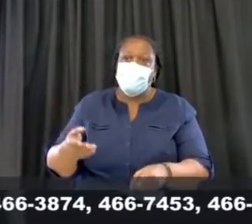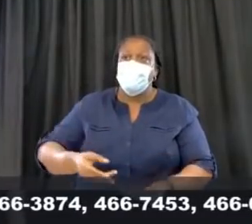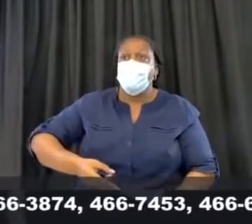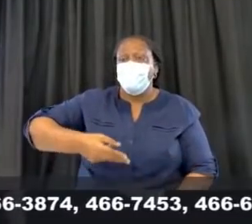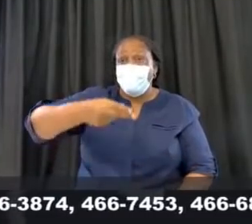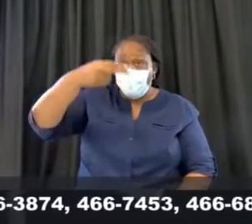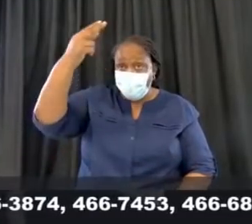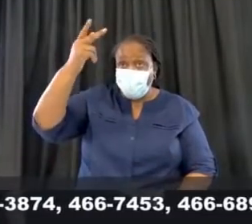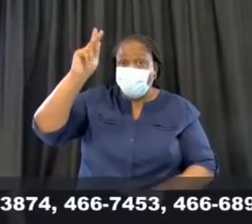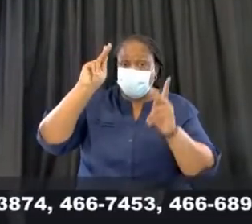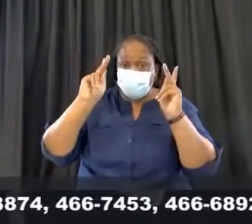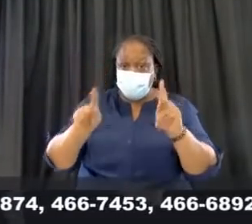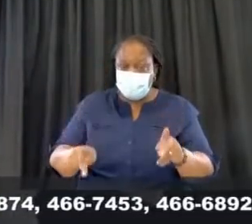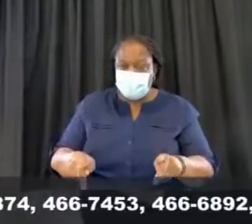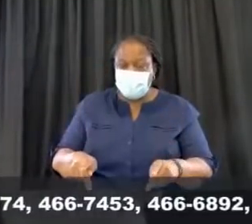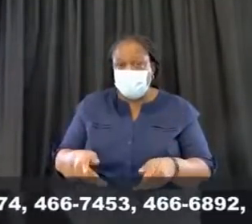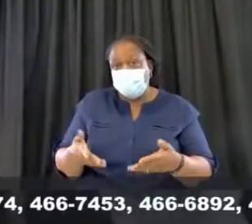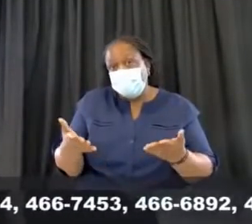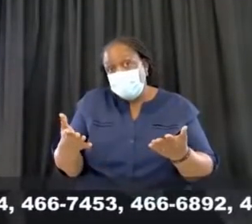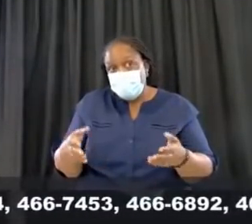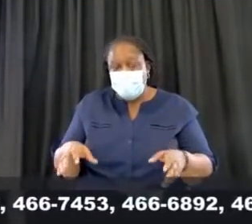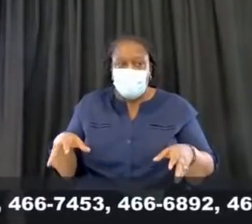Abdias.